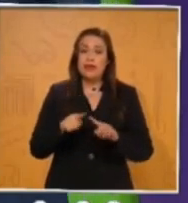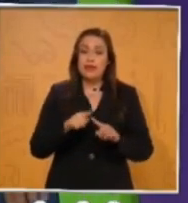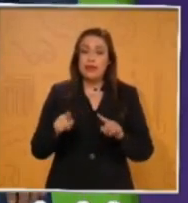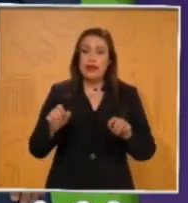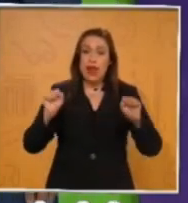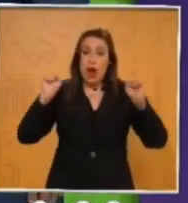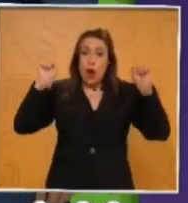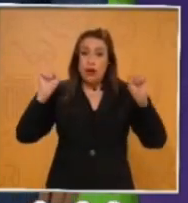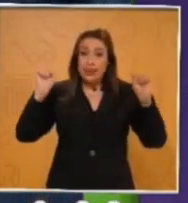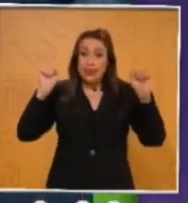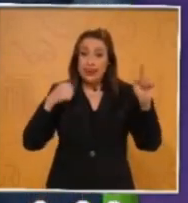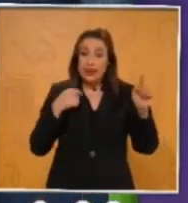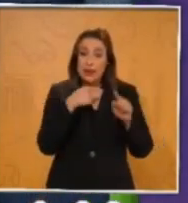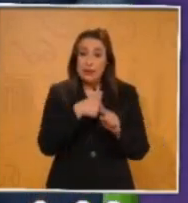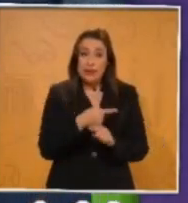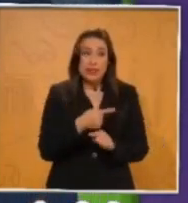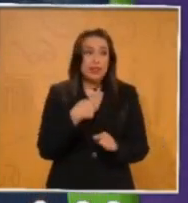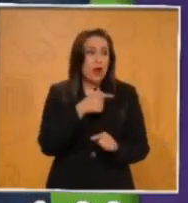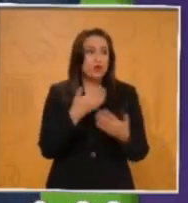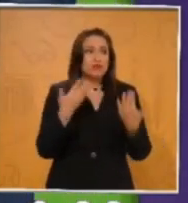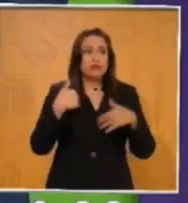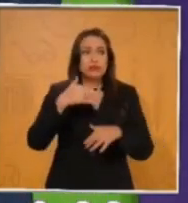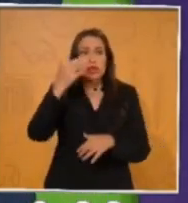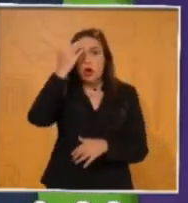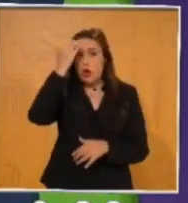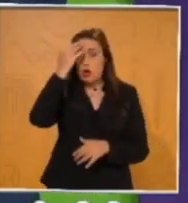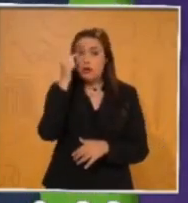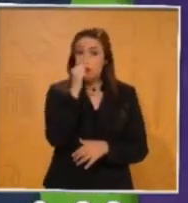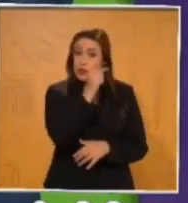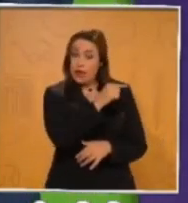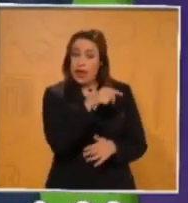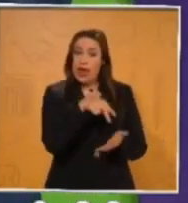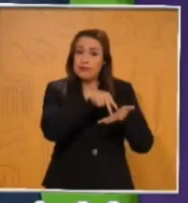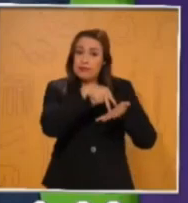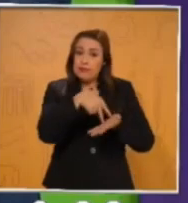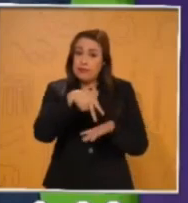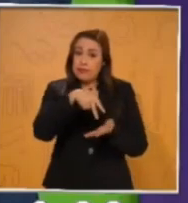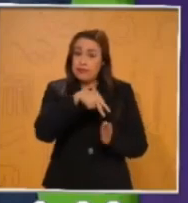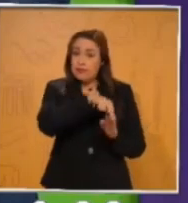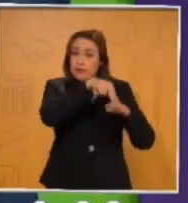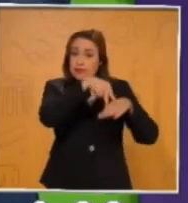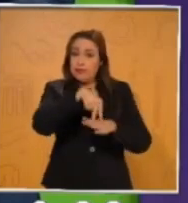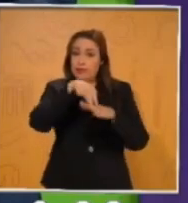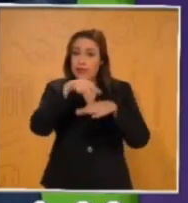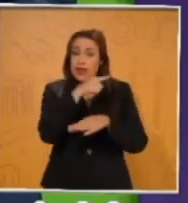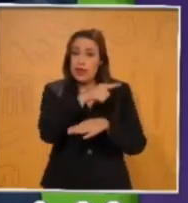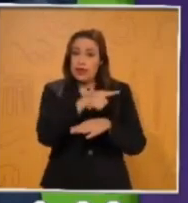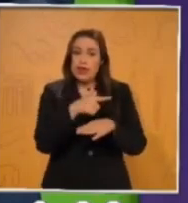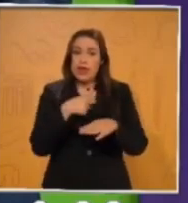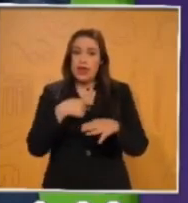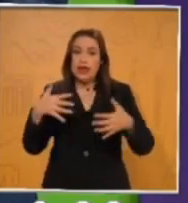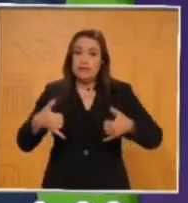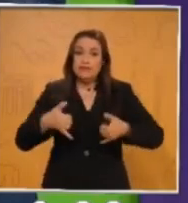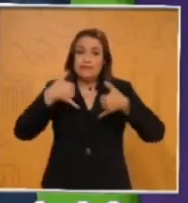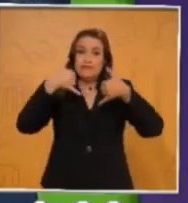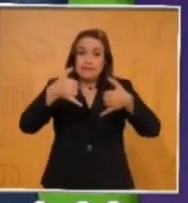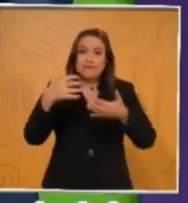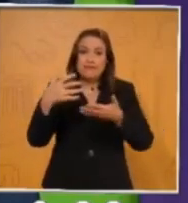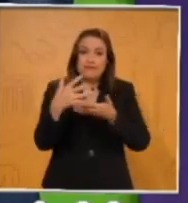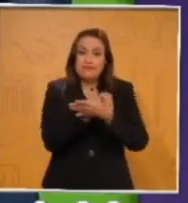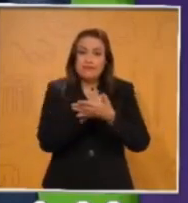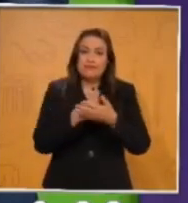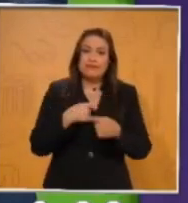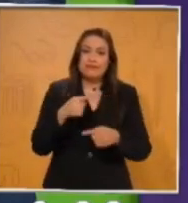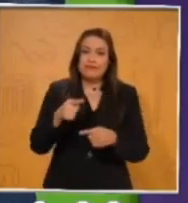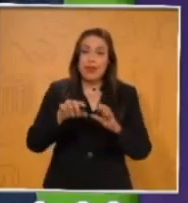he was very famous because actually he broke some records. He